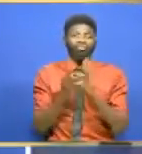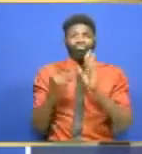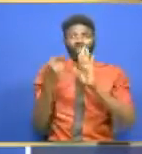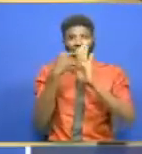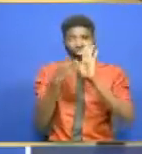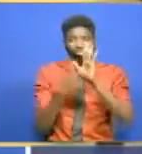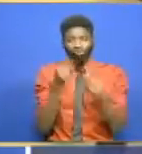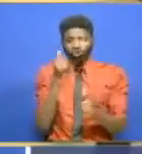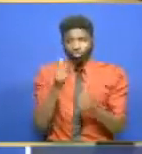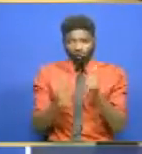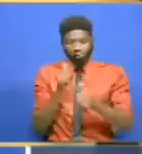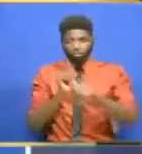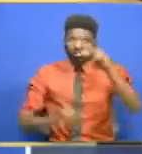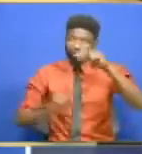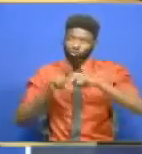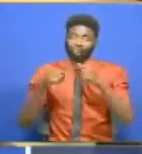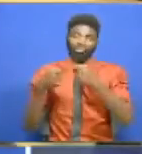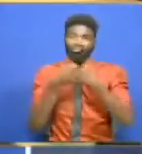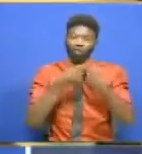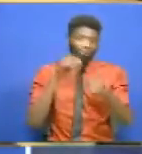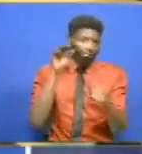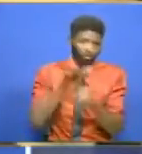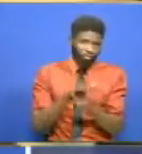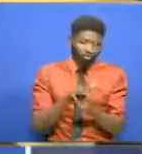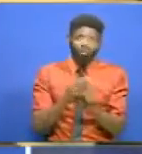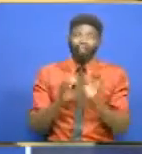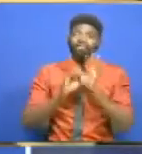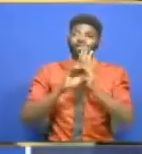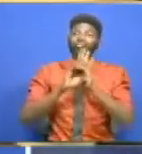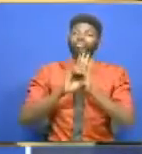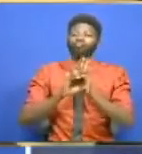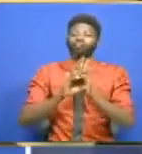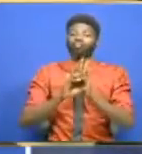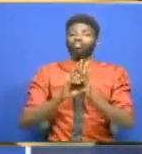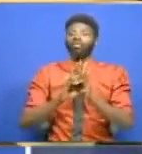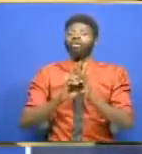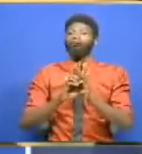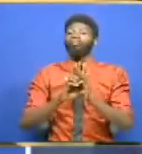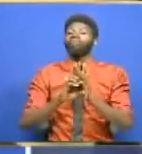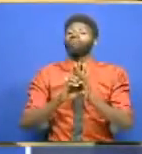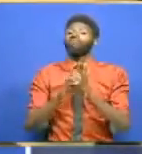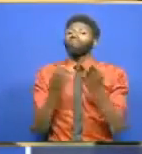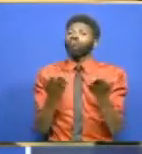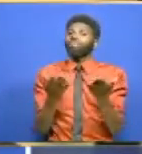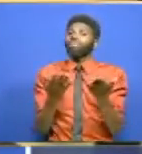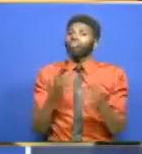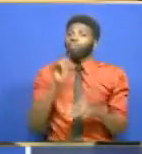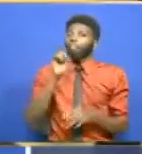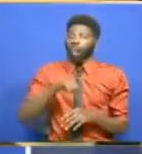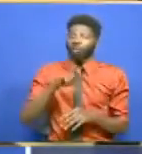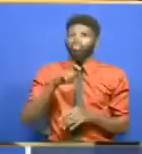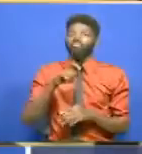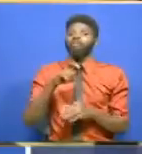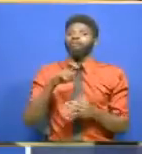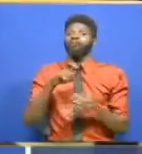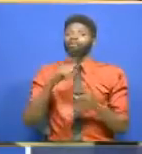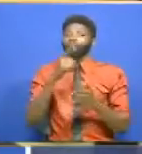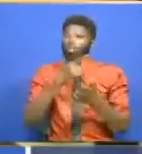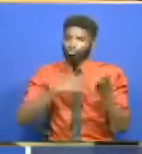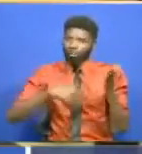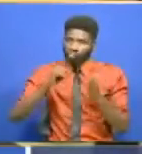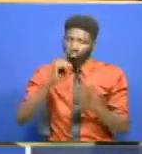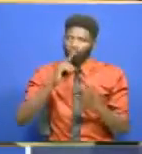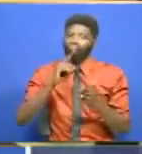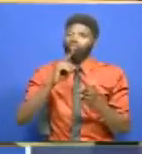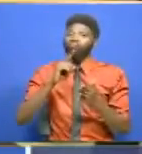lot of challenge, especially having to have a firm affirmation in terms of representation. You realize